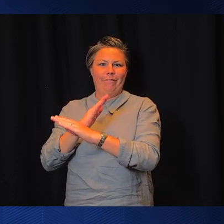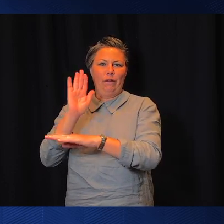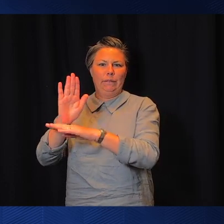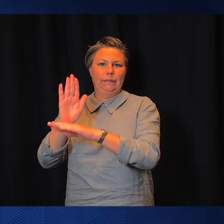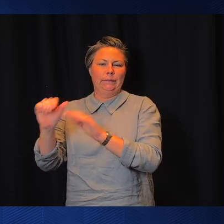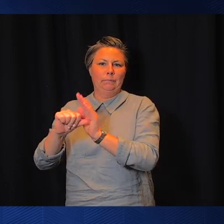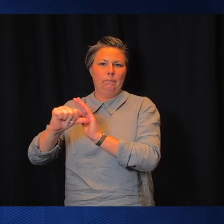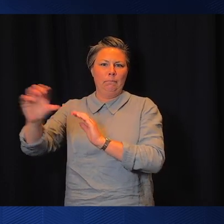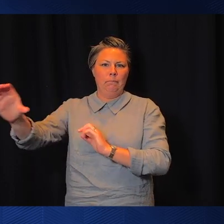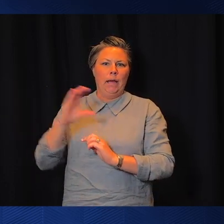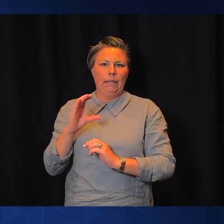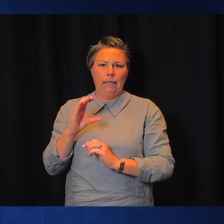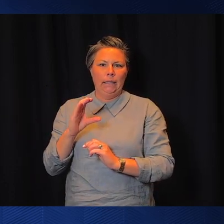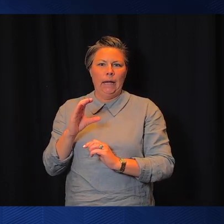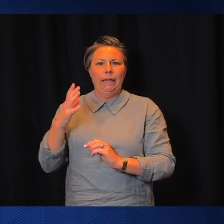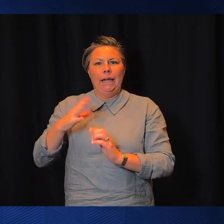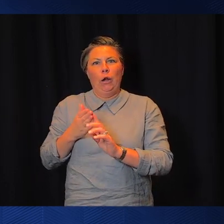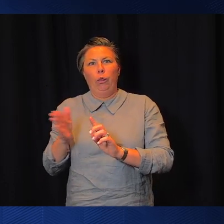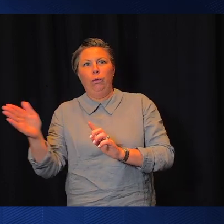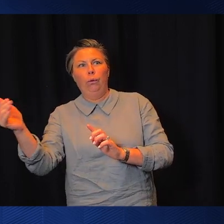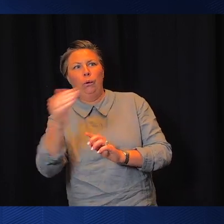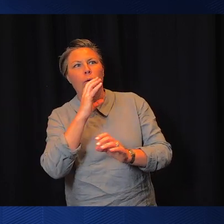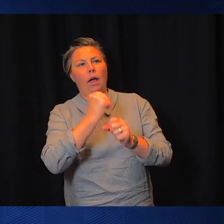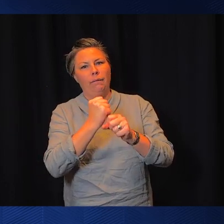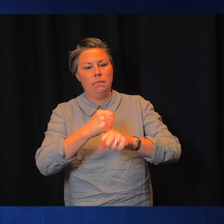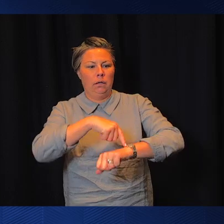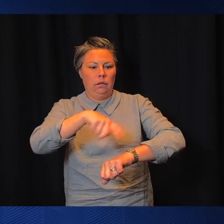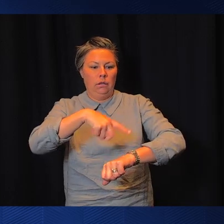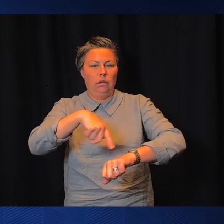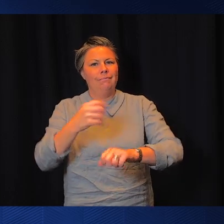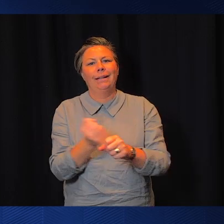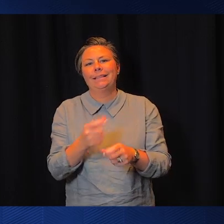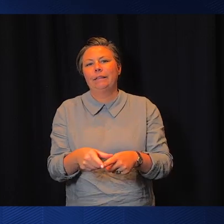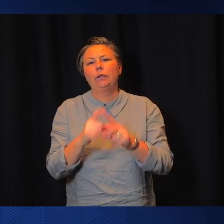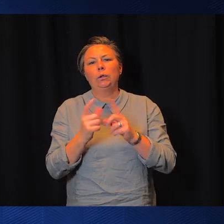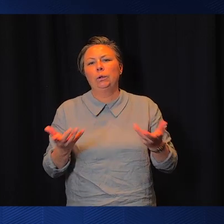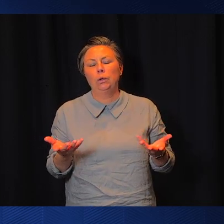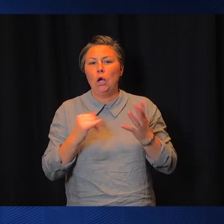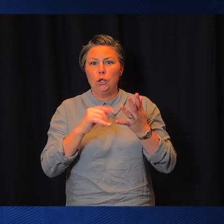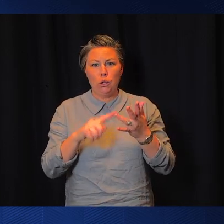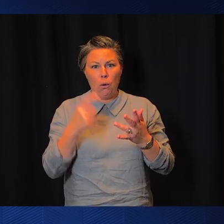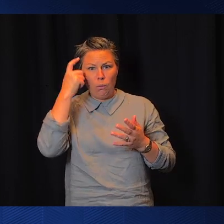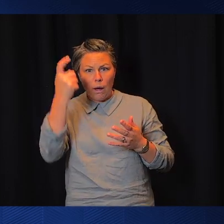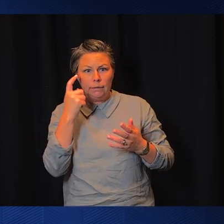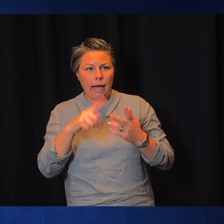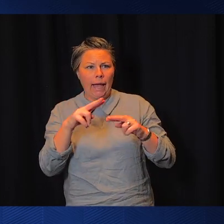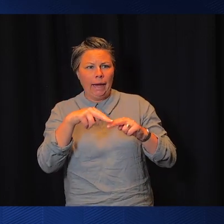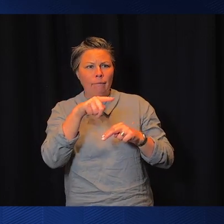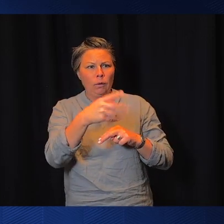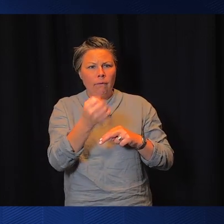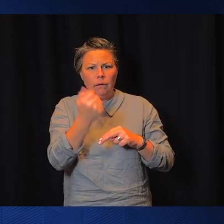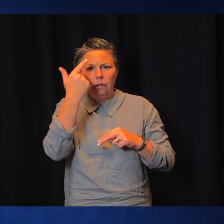it really, really difficult to do that. And I wonder from your experience, if you have the big alliances or networks of